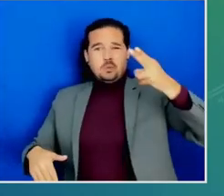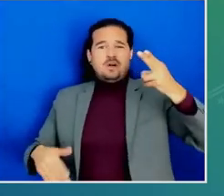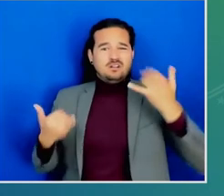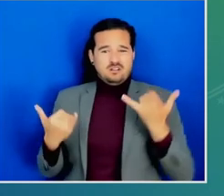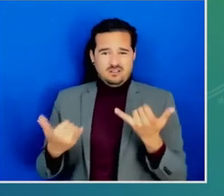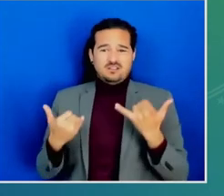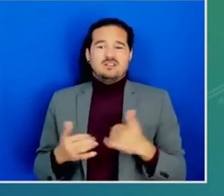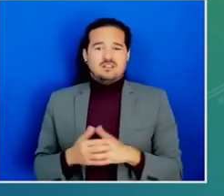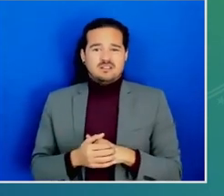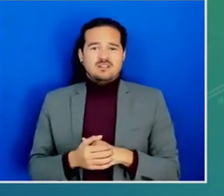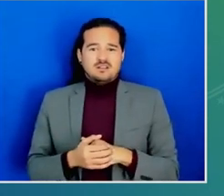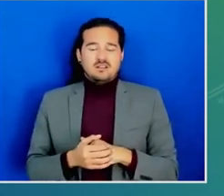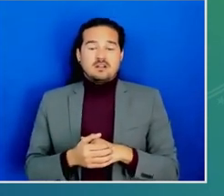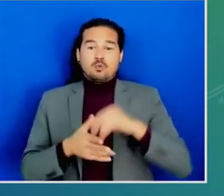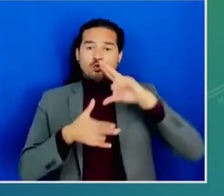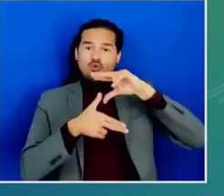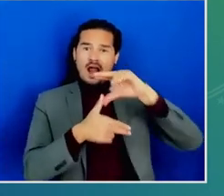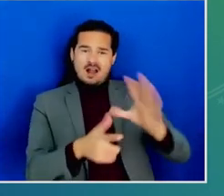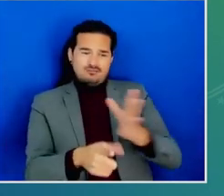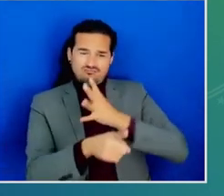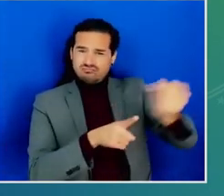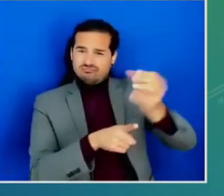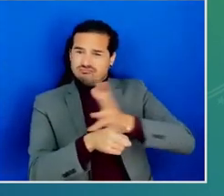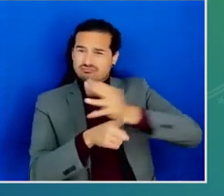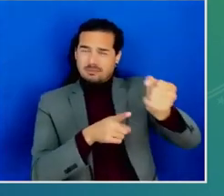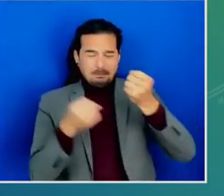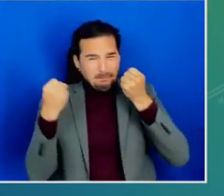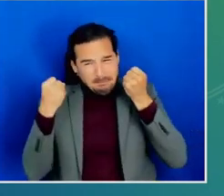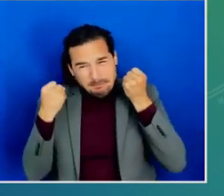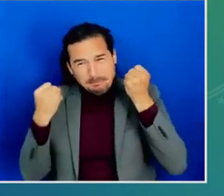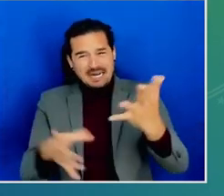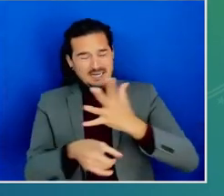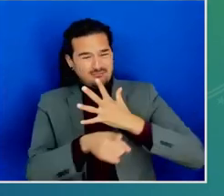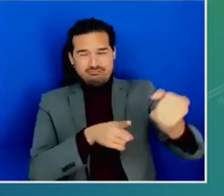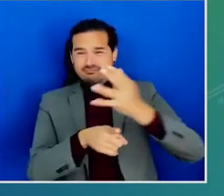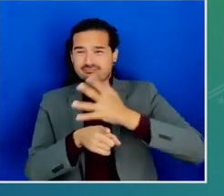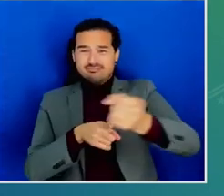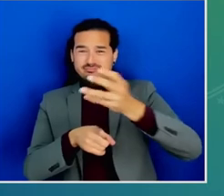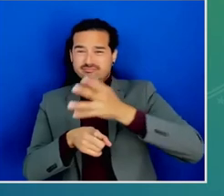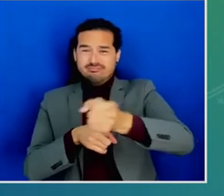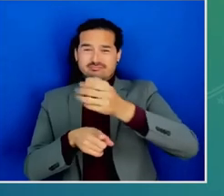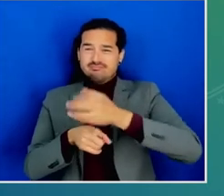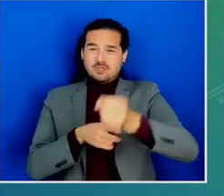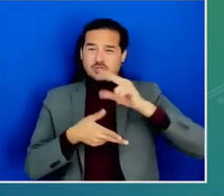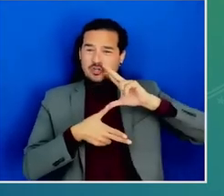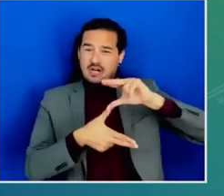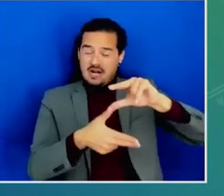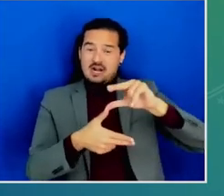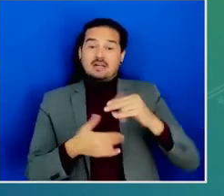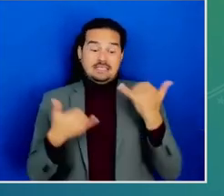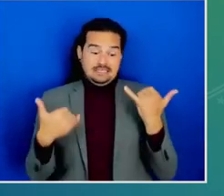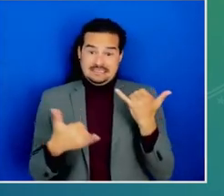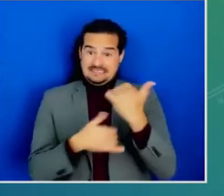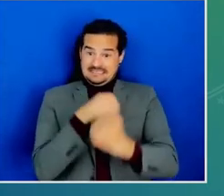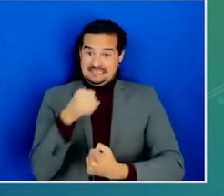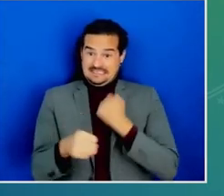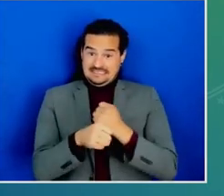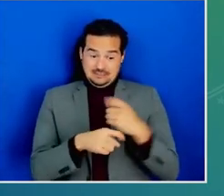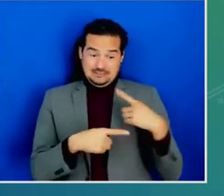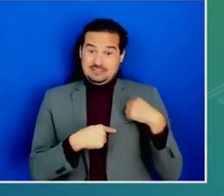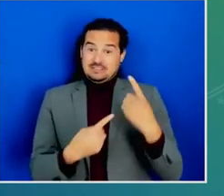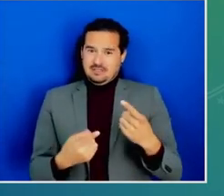record. They only name a storm if it's particularly dangerous. This year, we had more